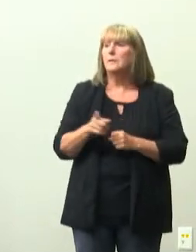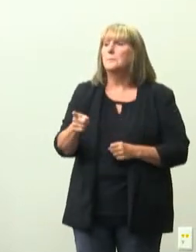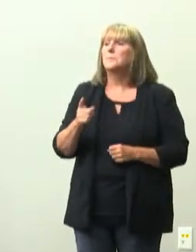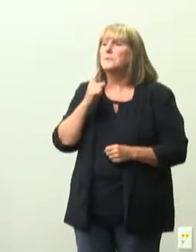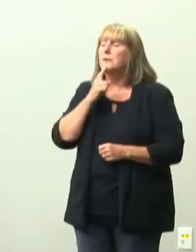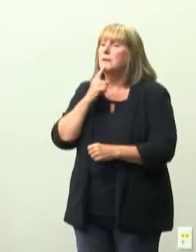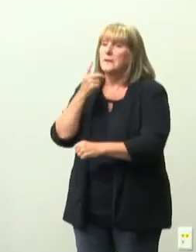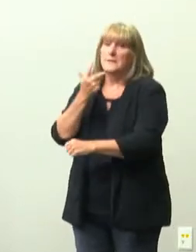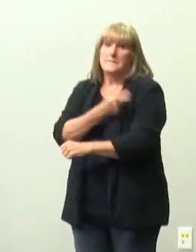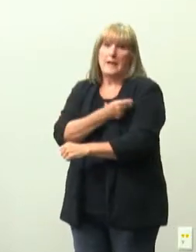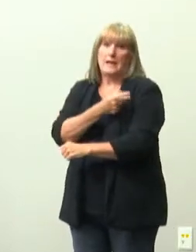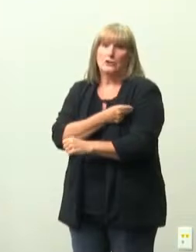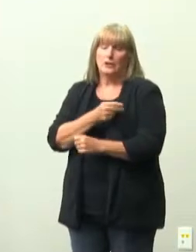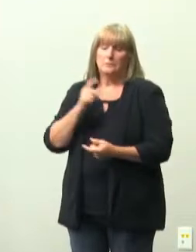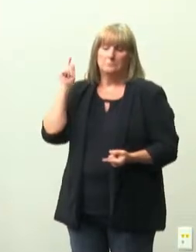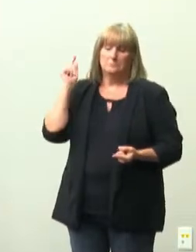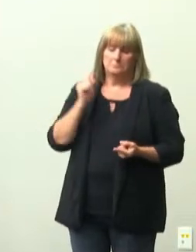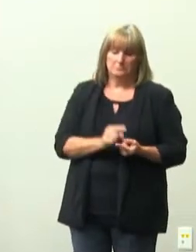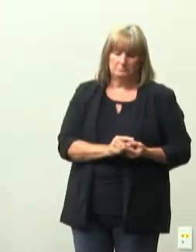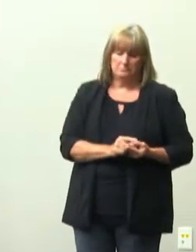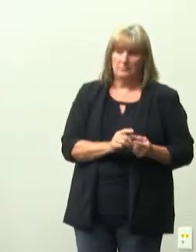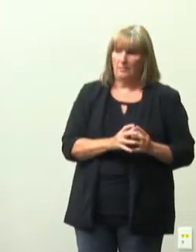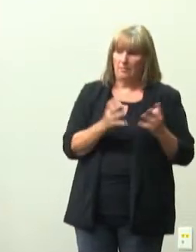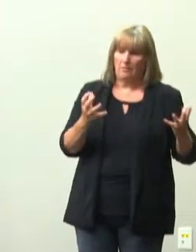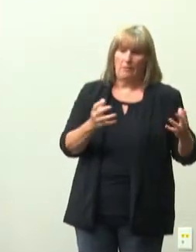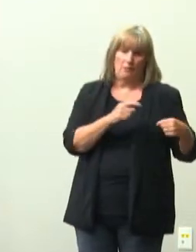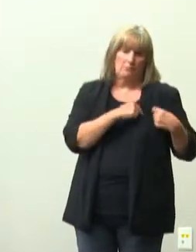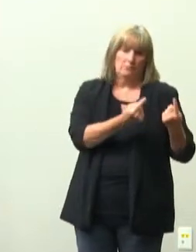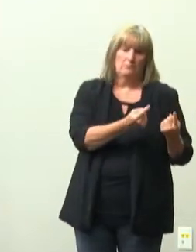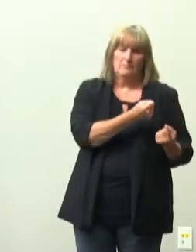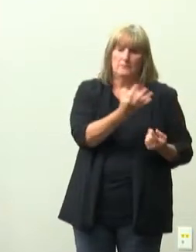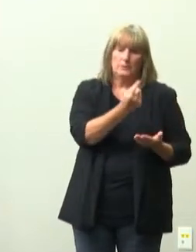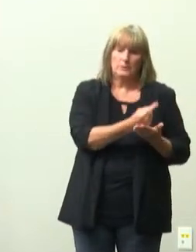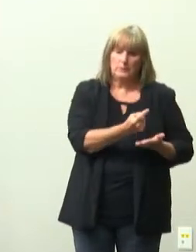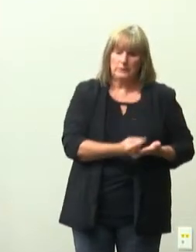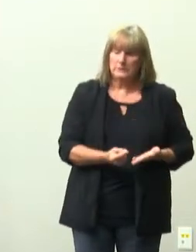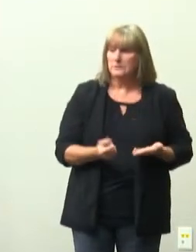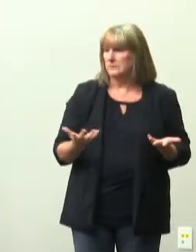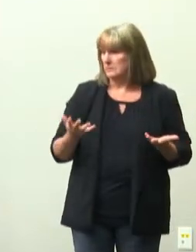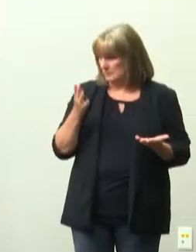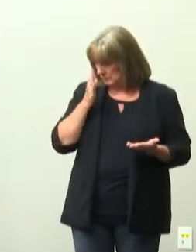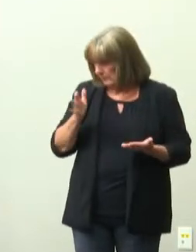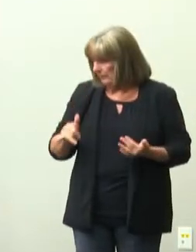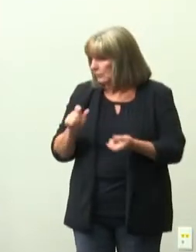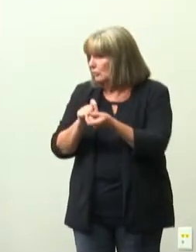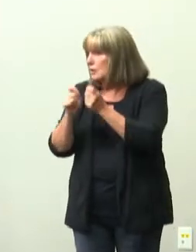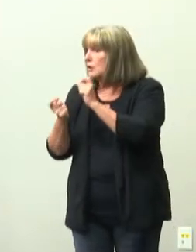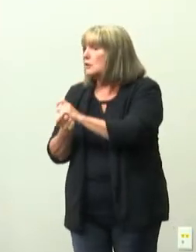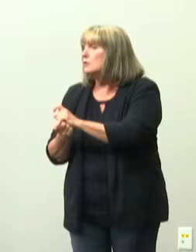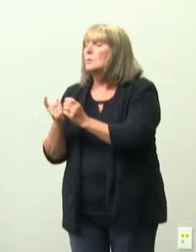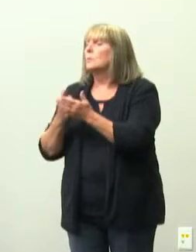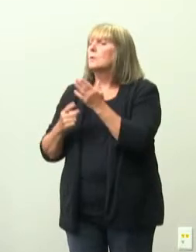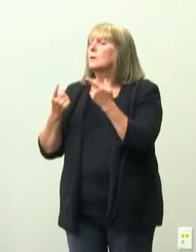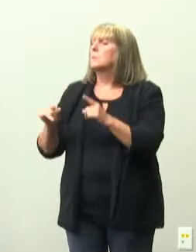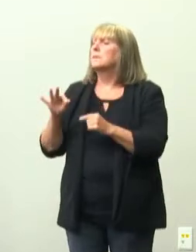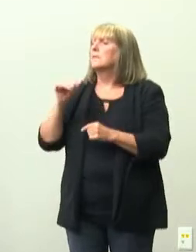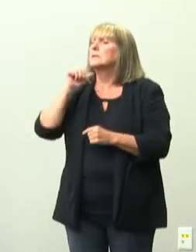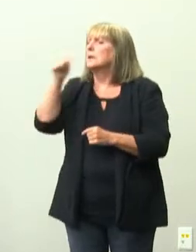Vaccinations have decreased significantly in the recent weeks. Is there any reason to think that that will change? And what happens if it doesn't